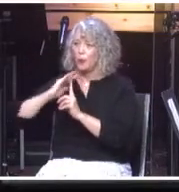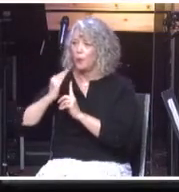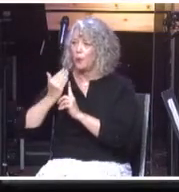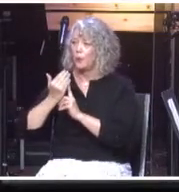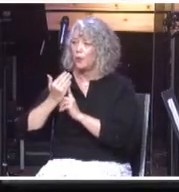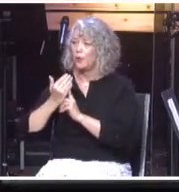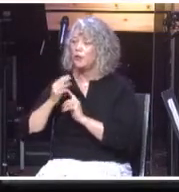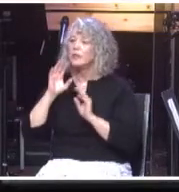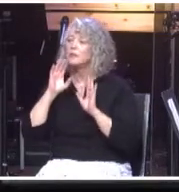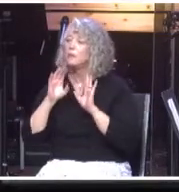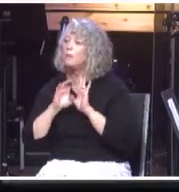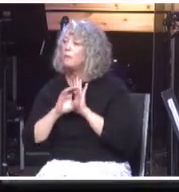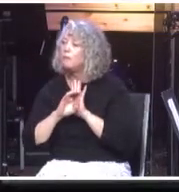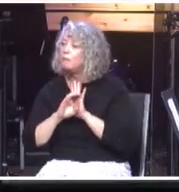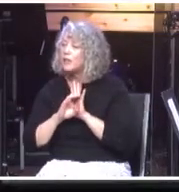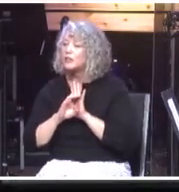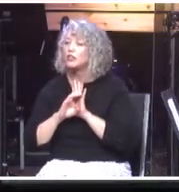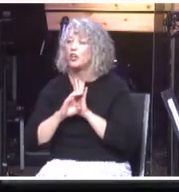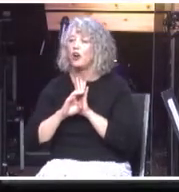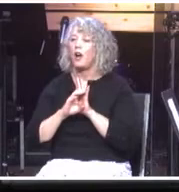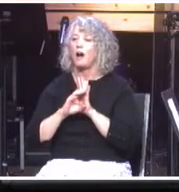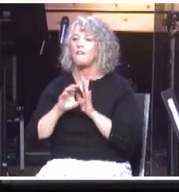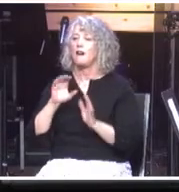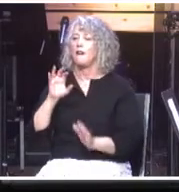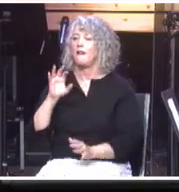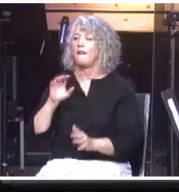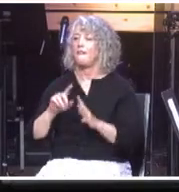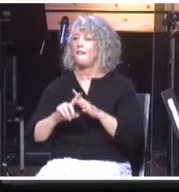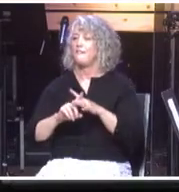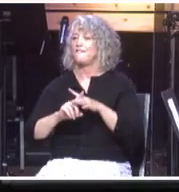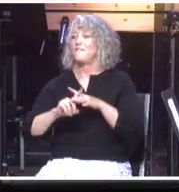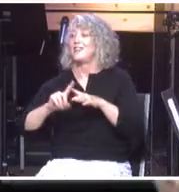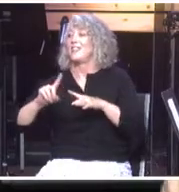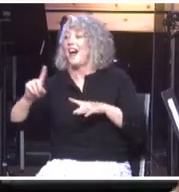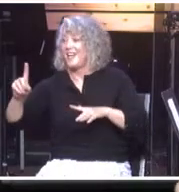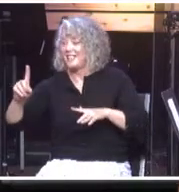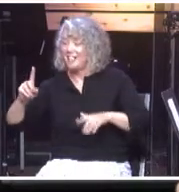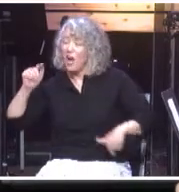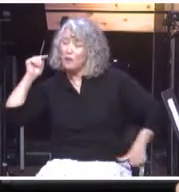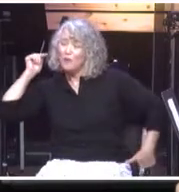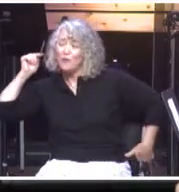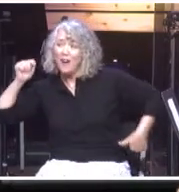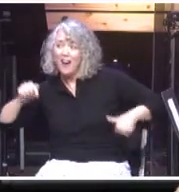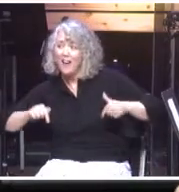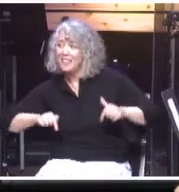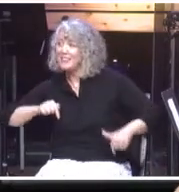Again, the picture here is one of a flight to a place of refuge.